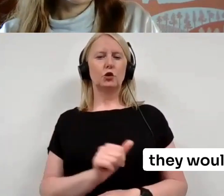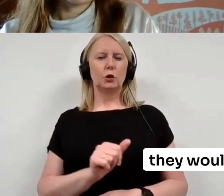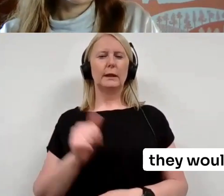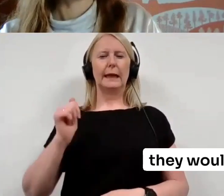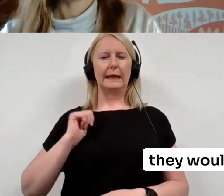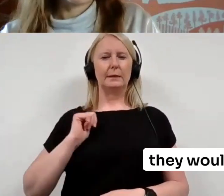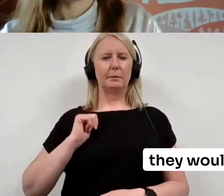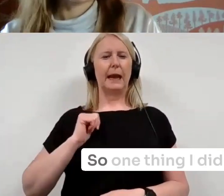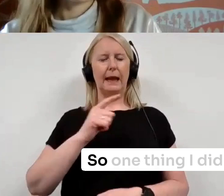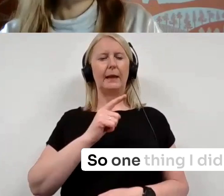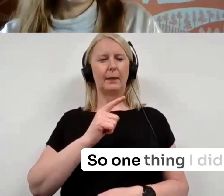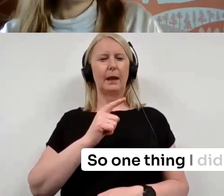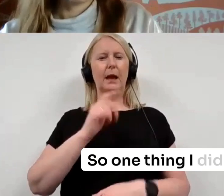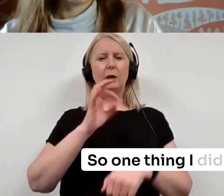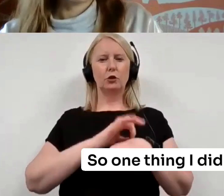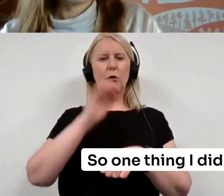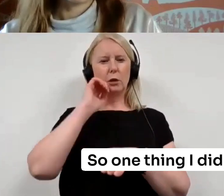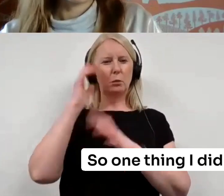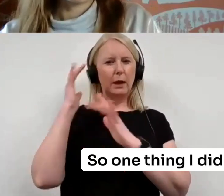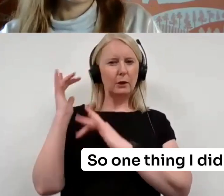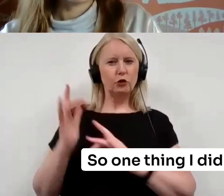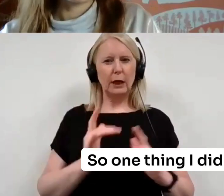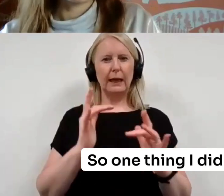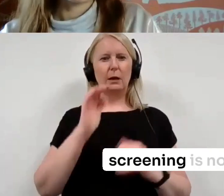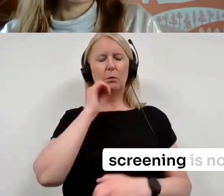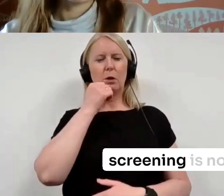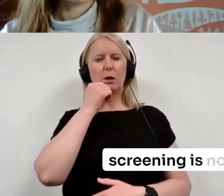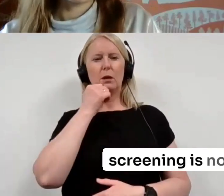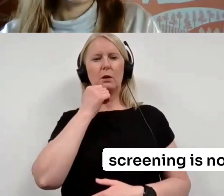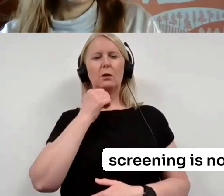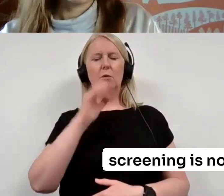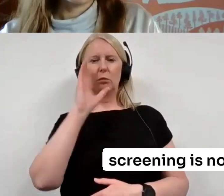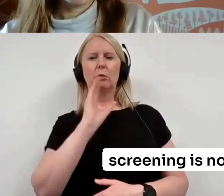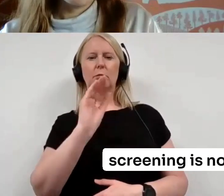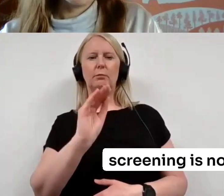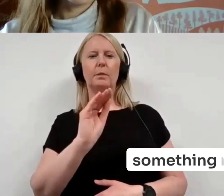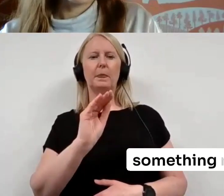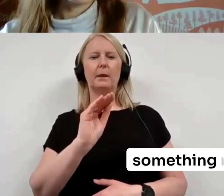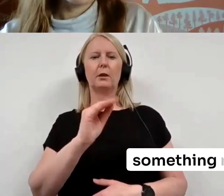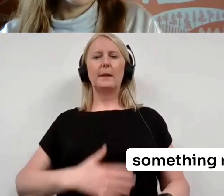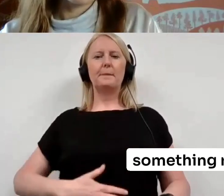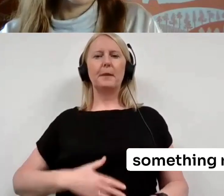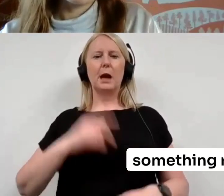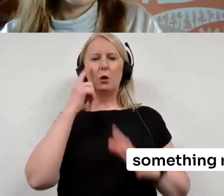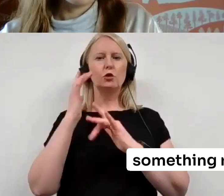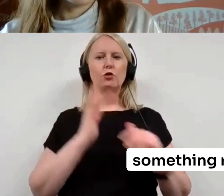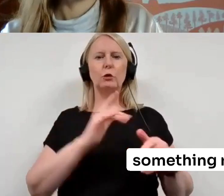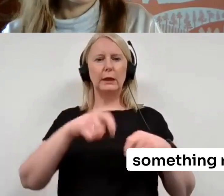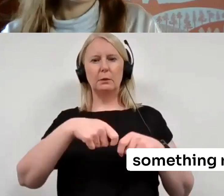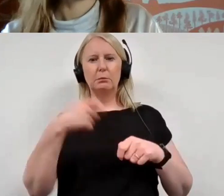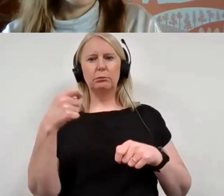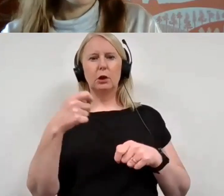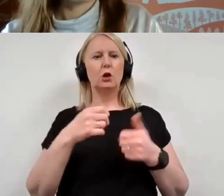would be examined. So one thing I didn't say is that the bowel screening is not great at picking up something right at your